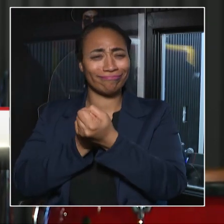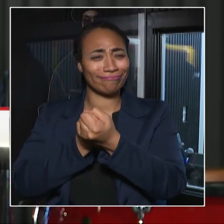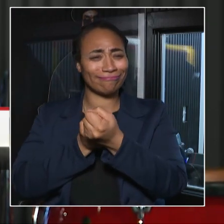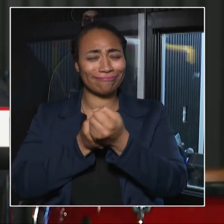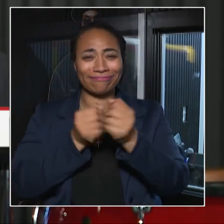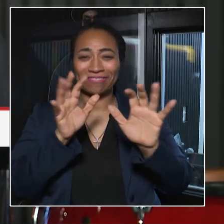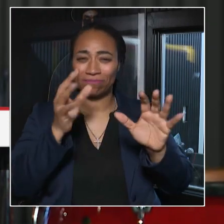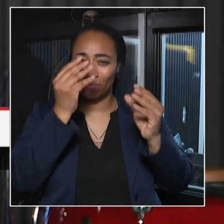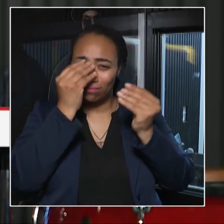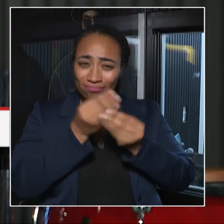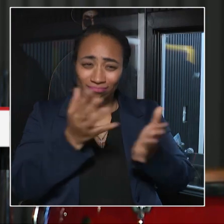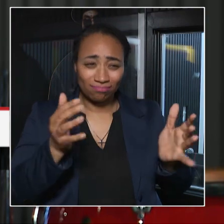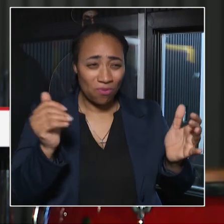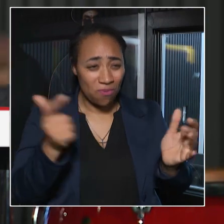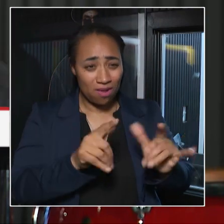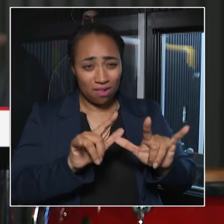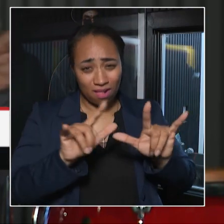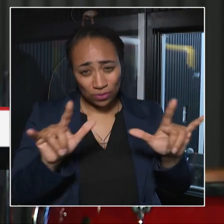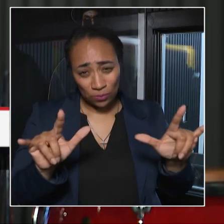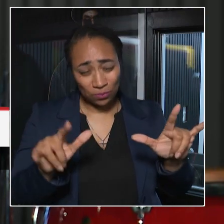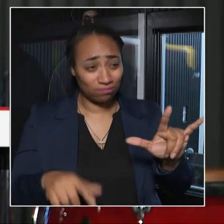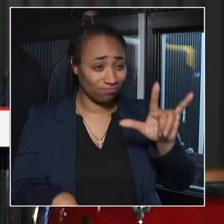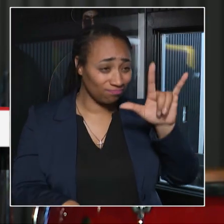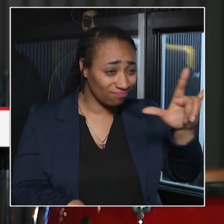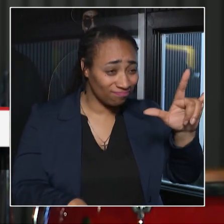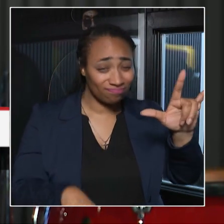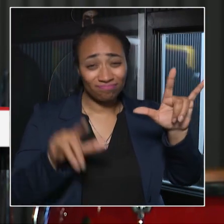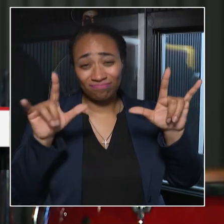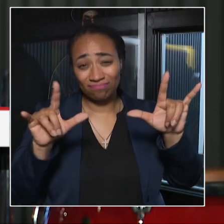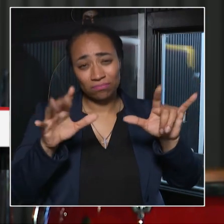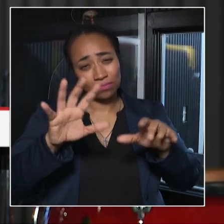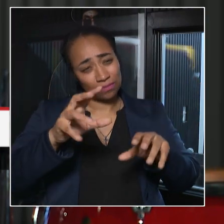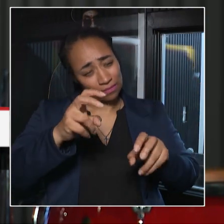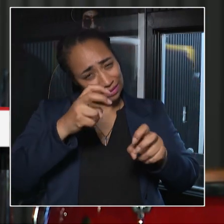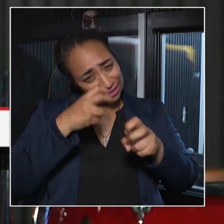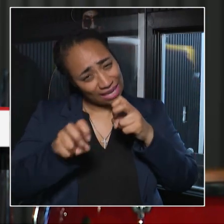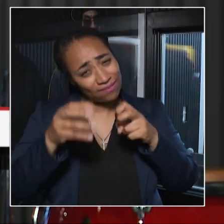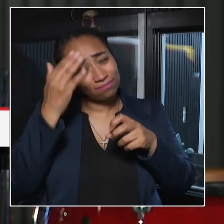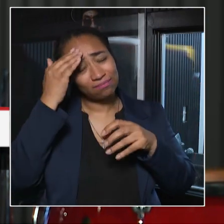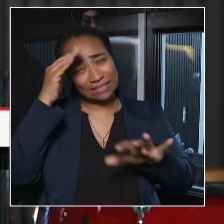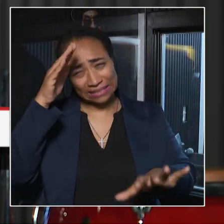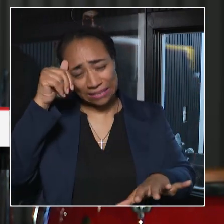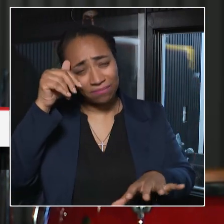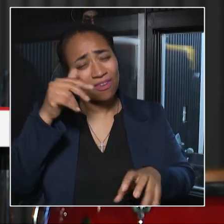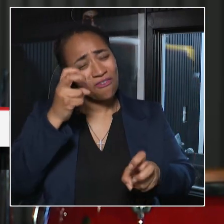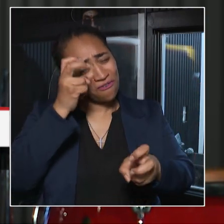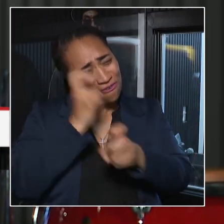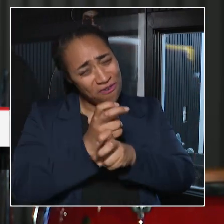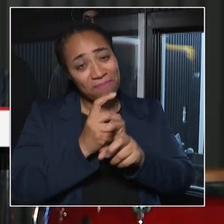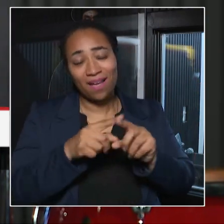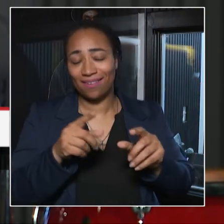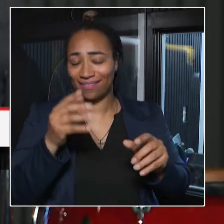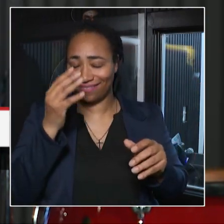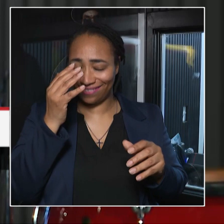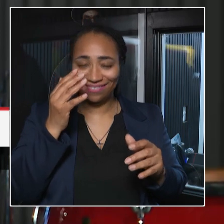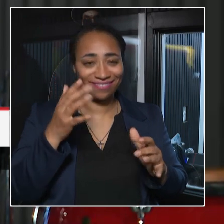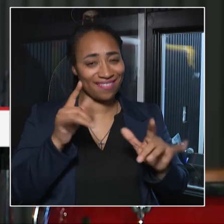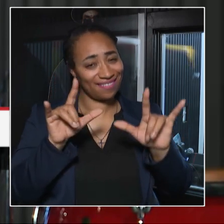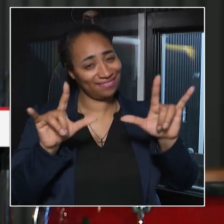me sometimes. I be doing a million things, and but I love y'all, and I really appreciate y'all spitting me out.